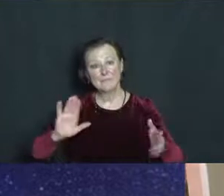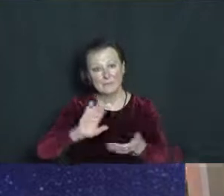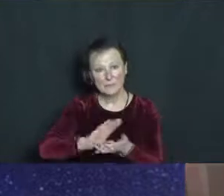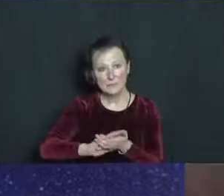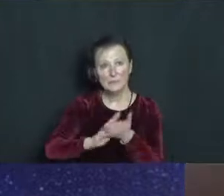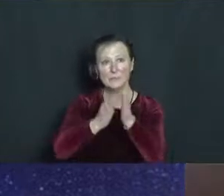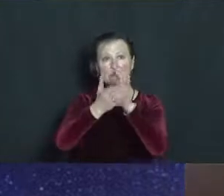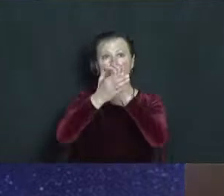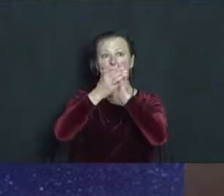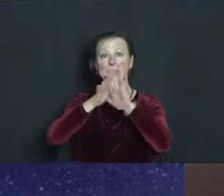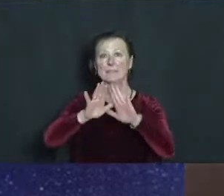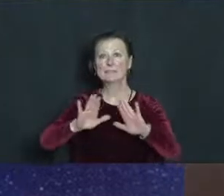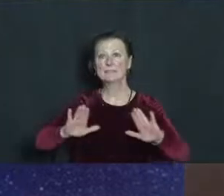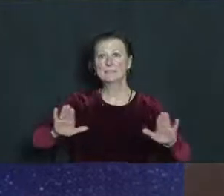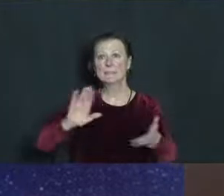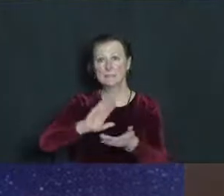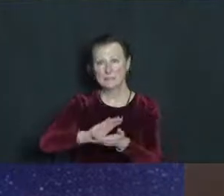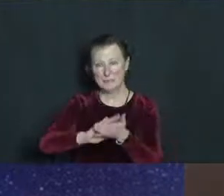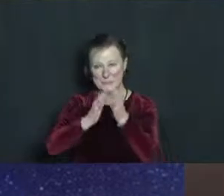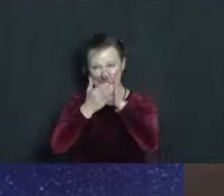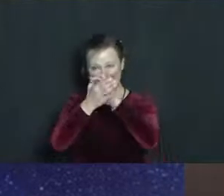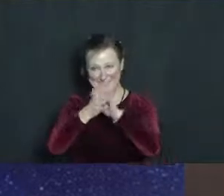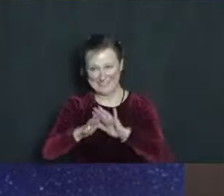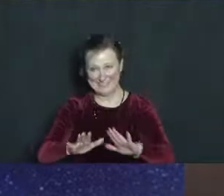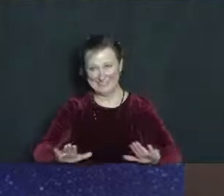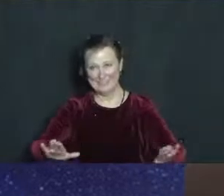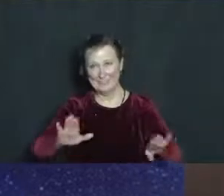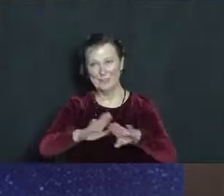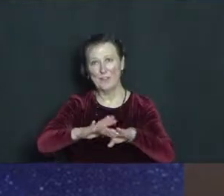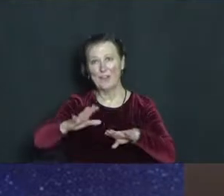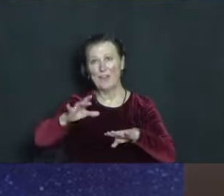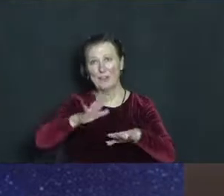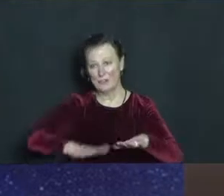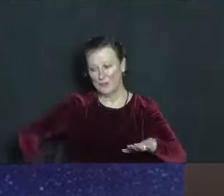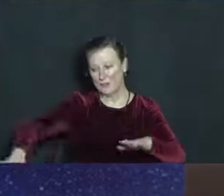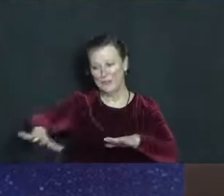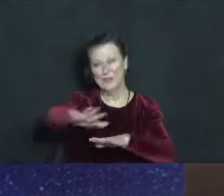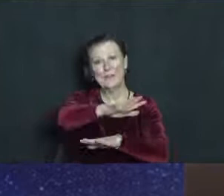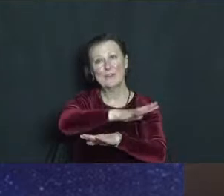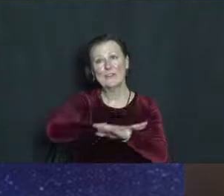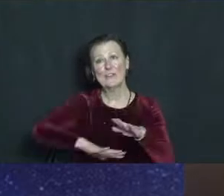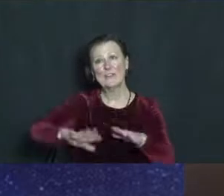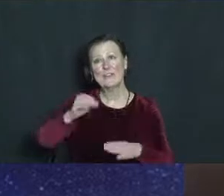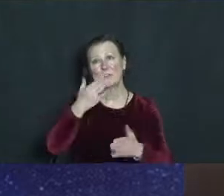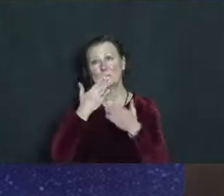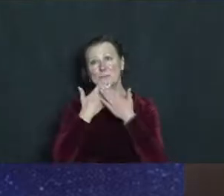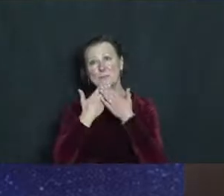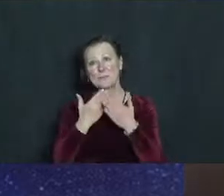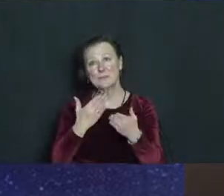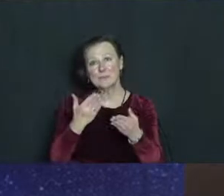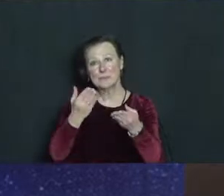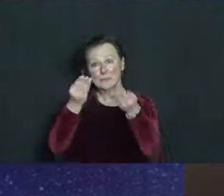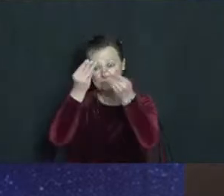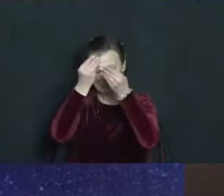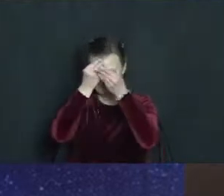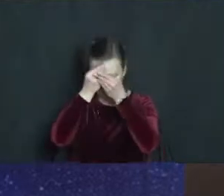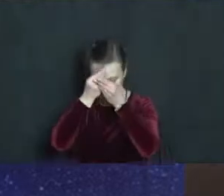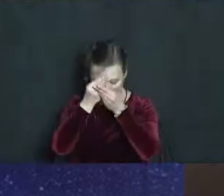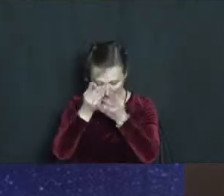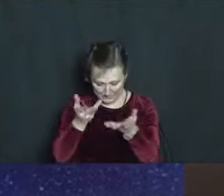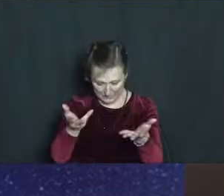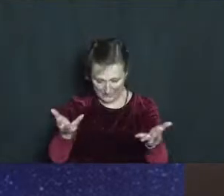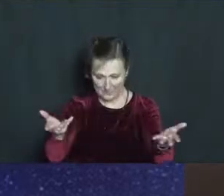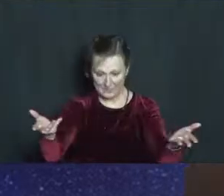Peace, peace, peace on earth and